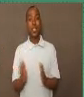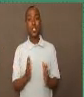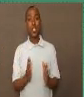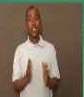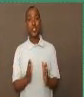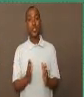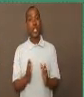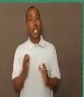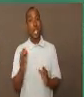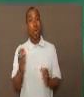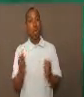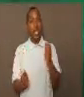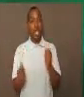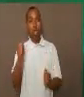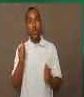for vehicles.